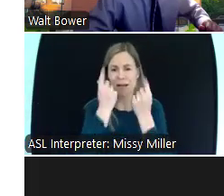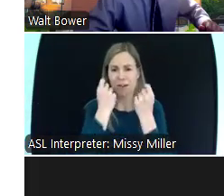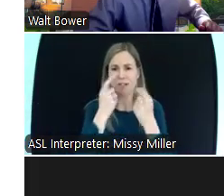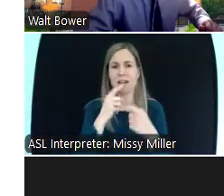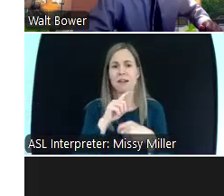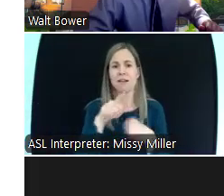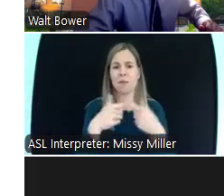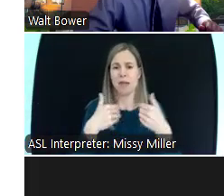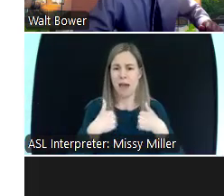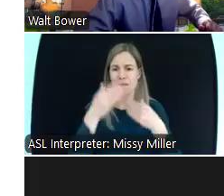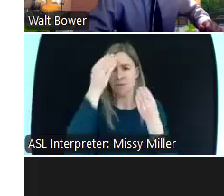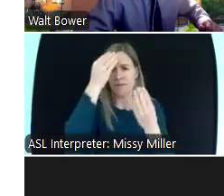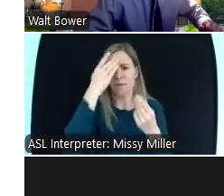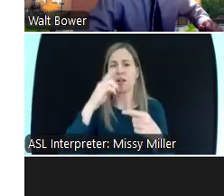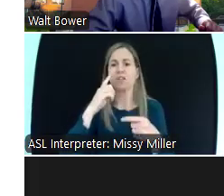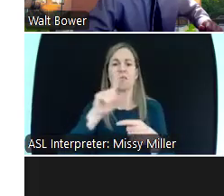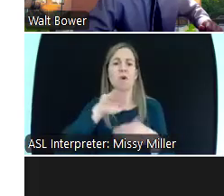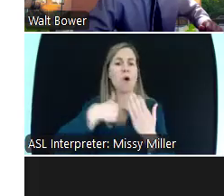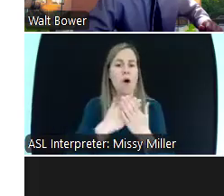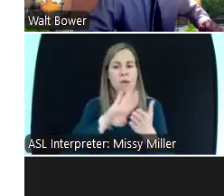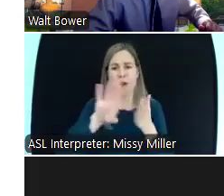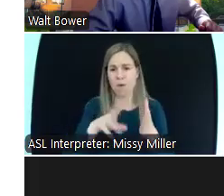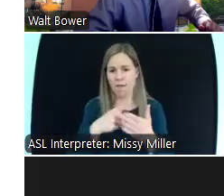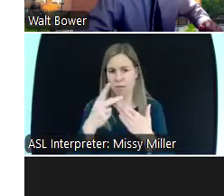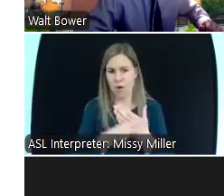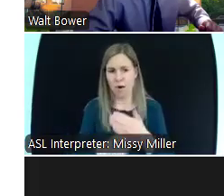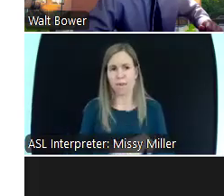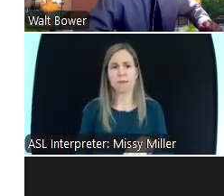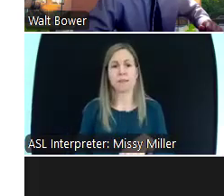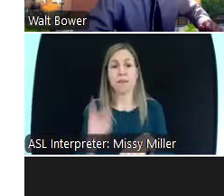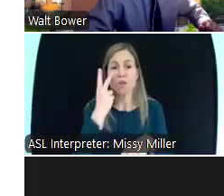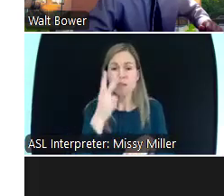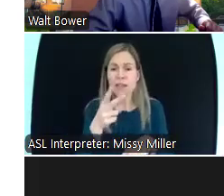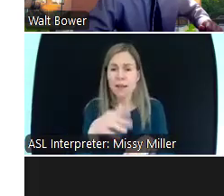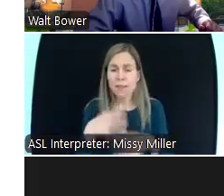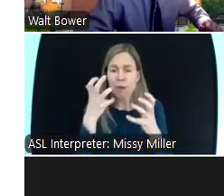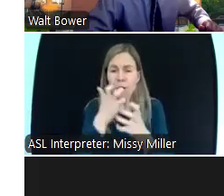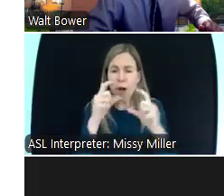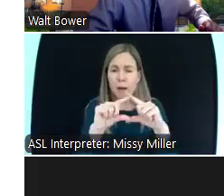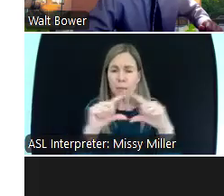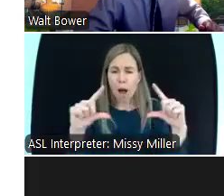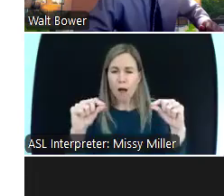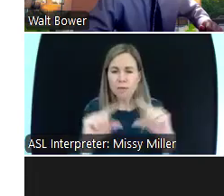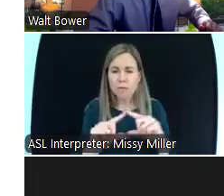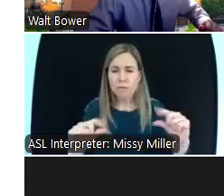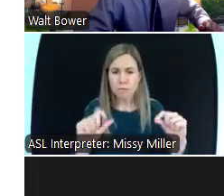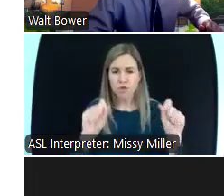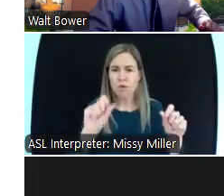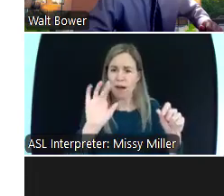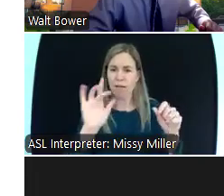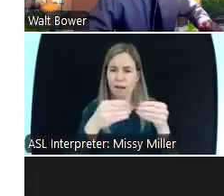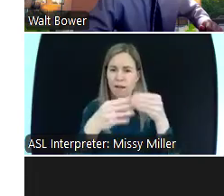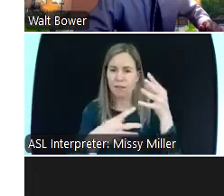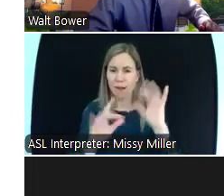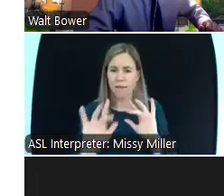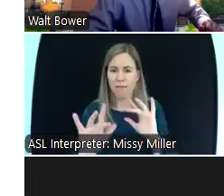waiver programs. Each of these little blocks here, they do expand. And I'm going to